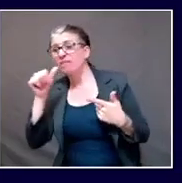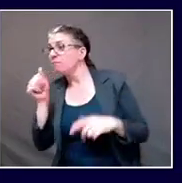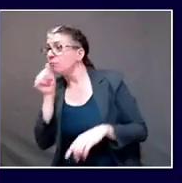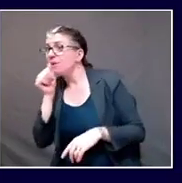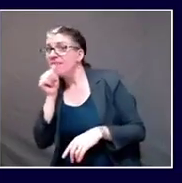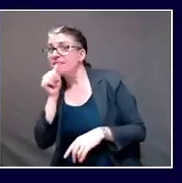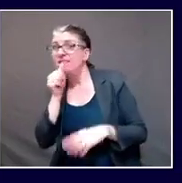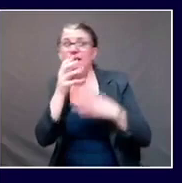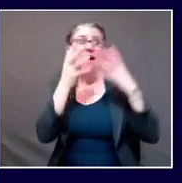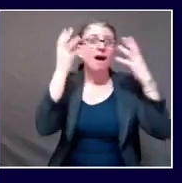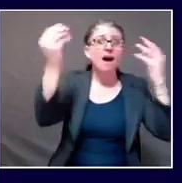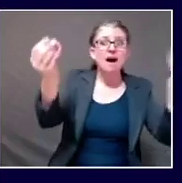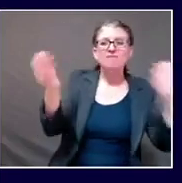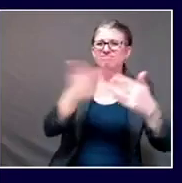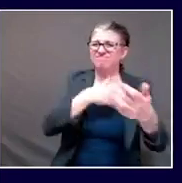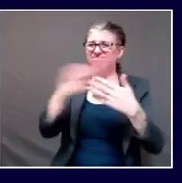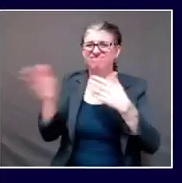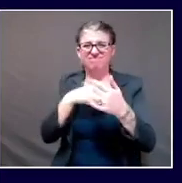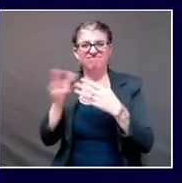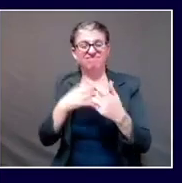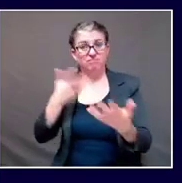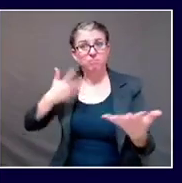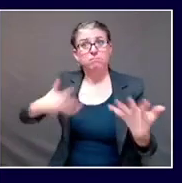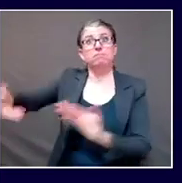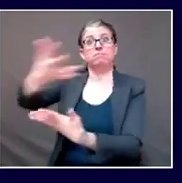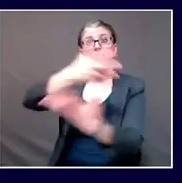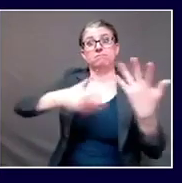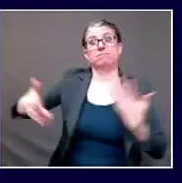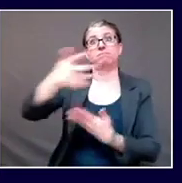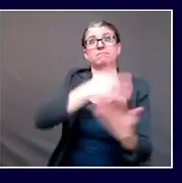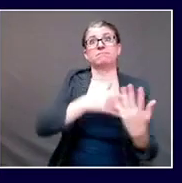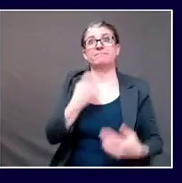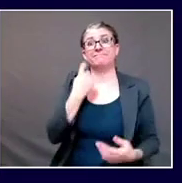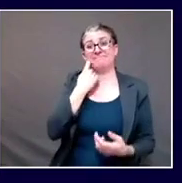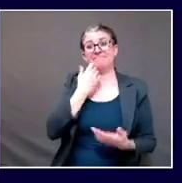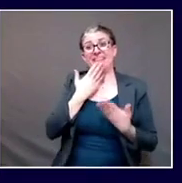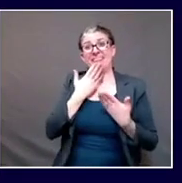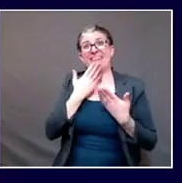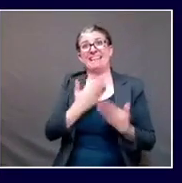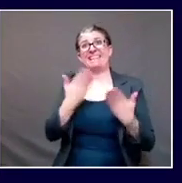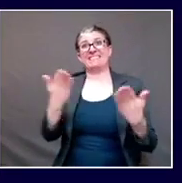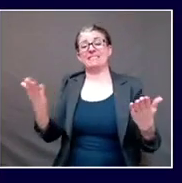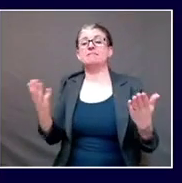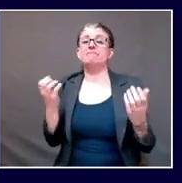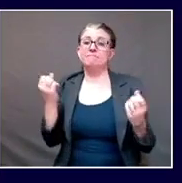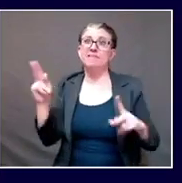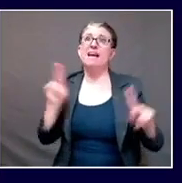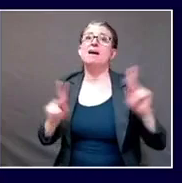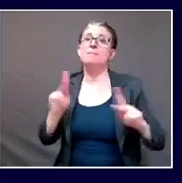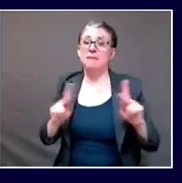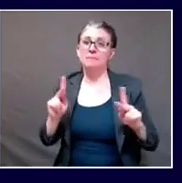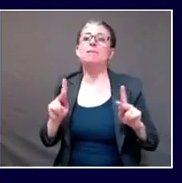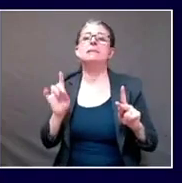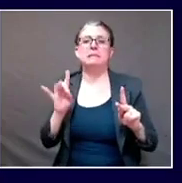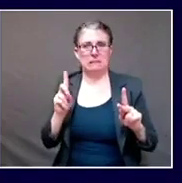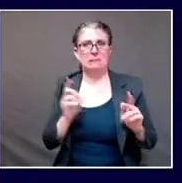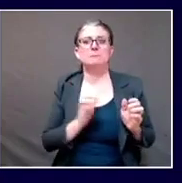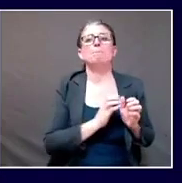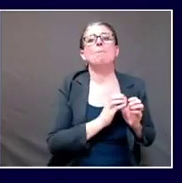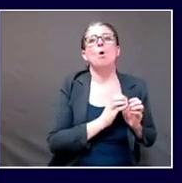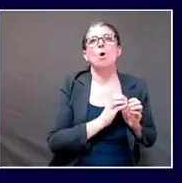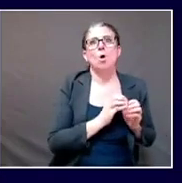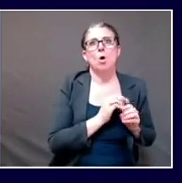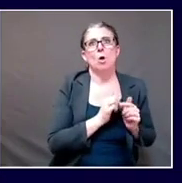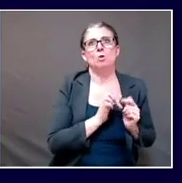compliant, observant of the public health, health and safety protocols, but many weren't.